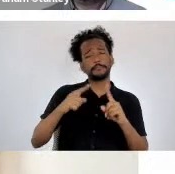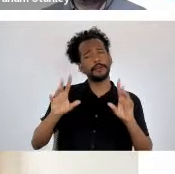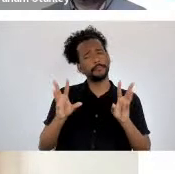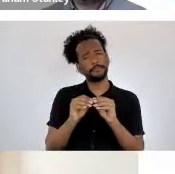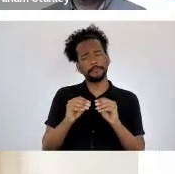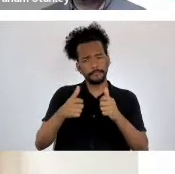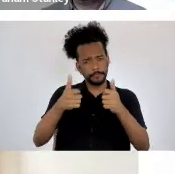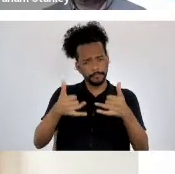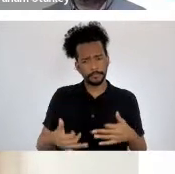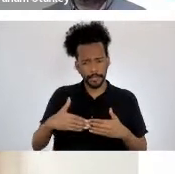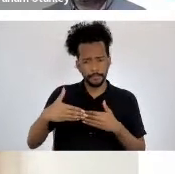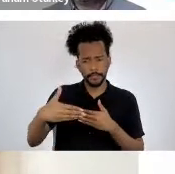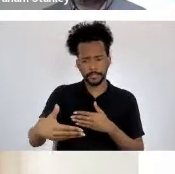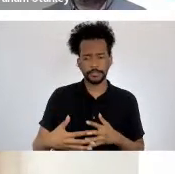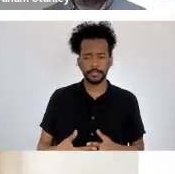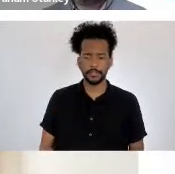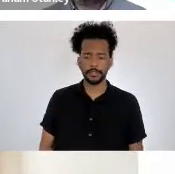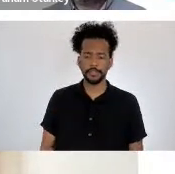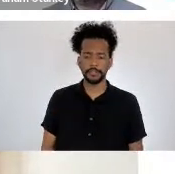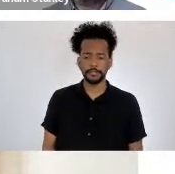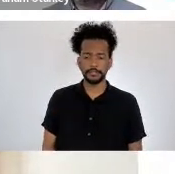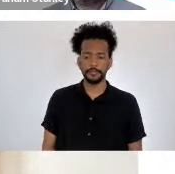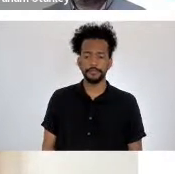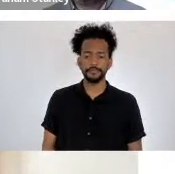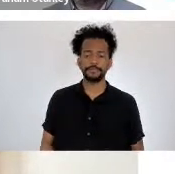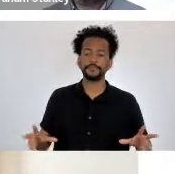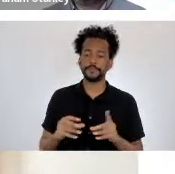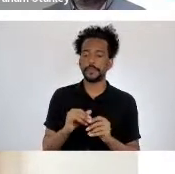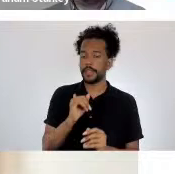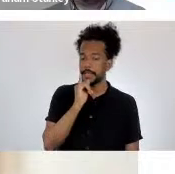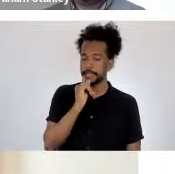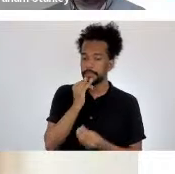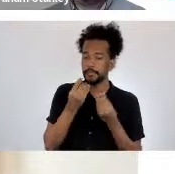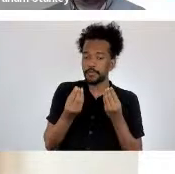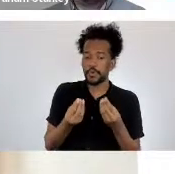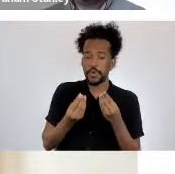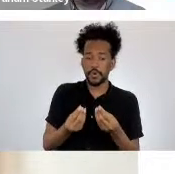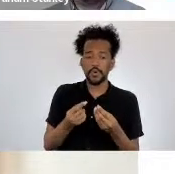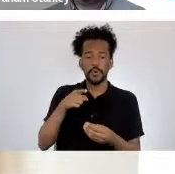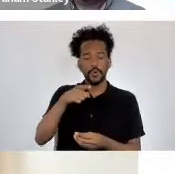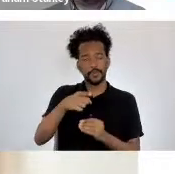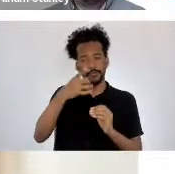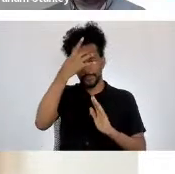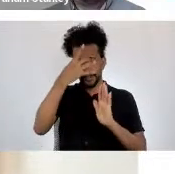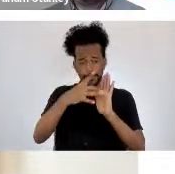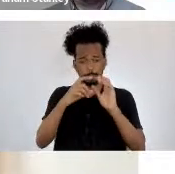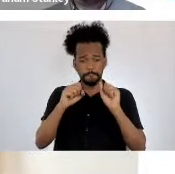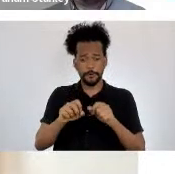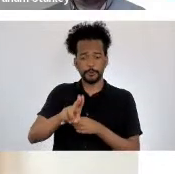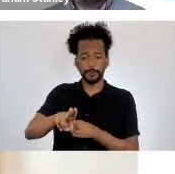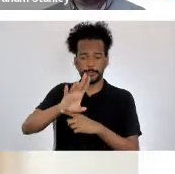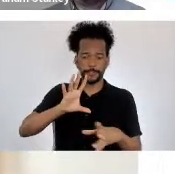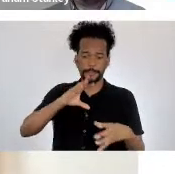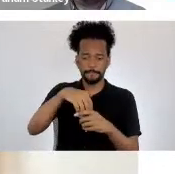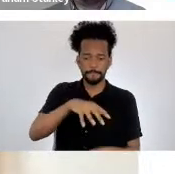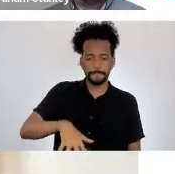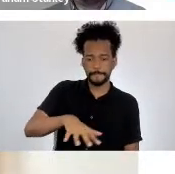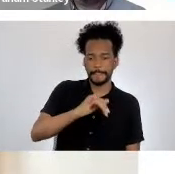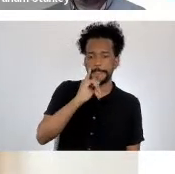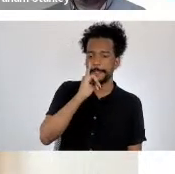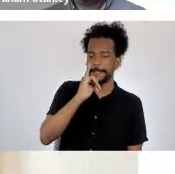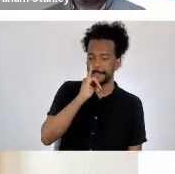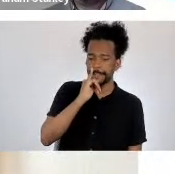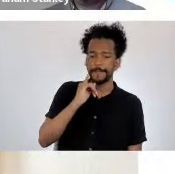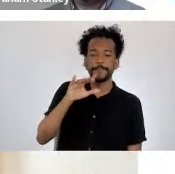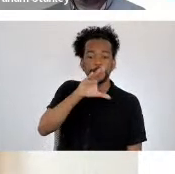So some examples of how AI can be used in all of these areas. For instance, in speaking, AI can be used to improve learners' pronunciation.